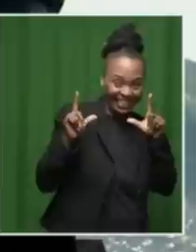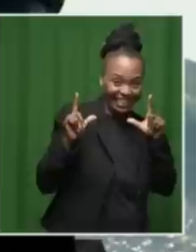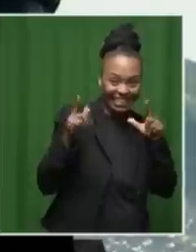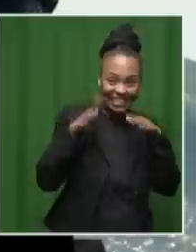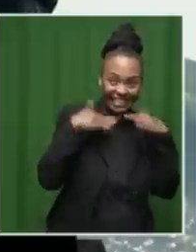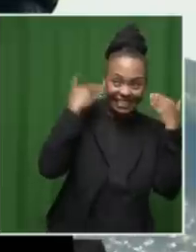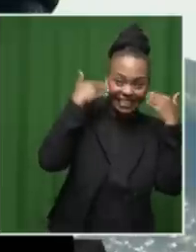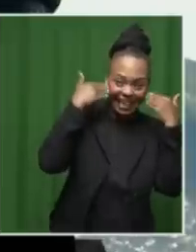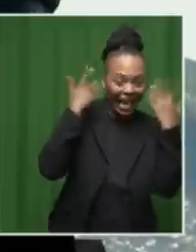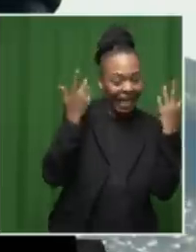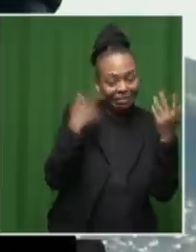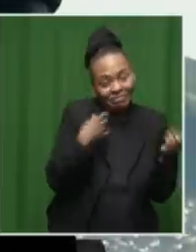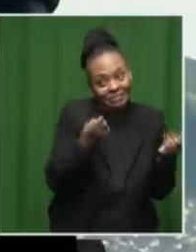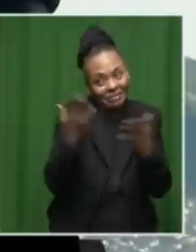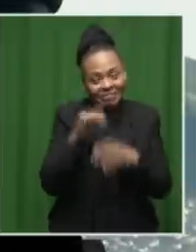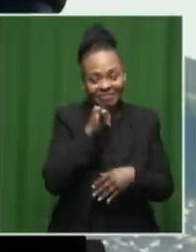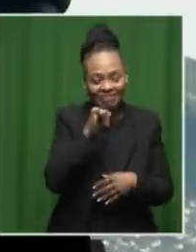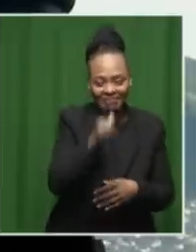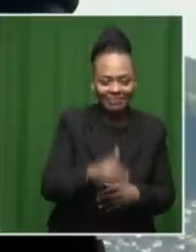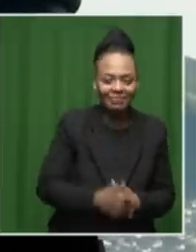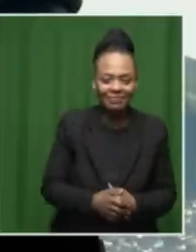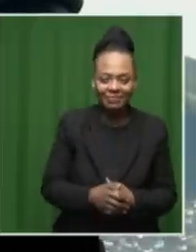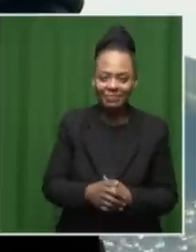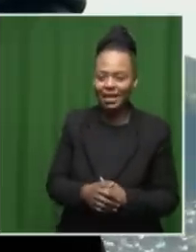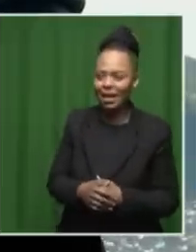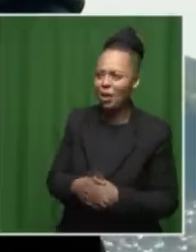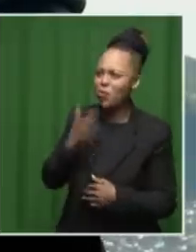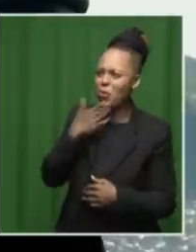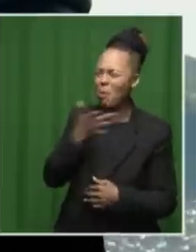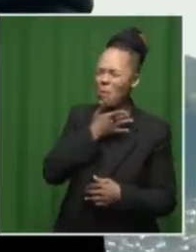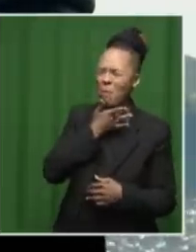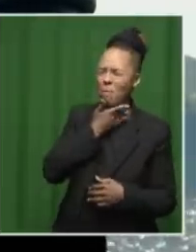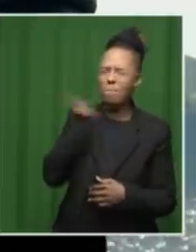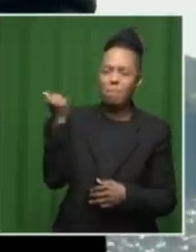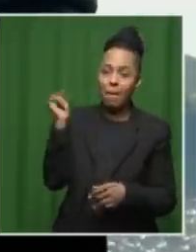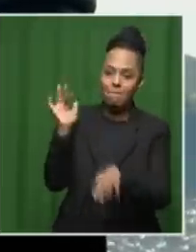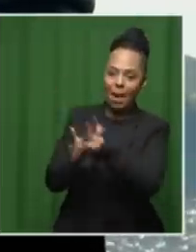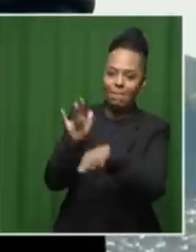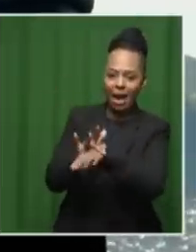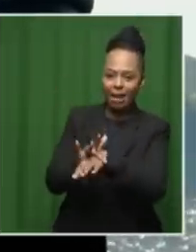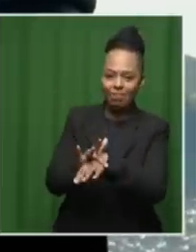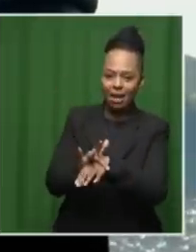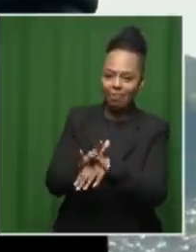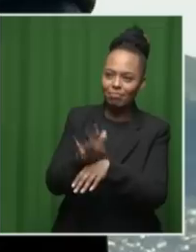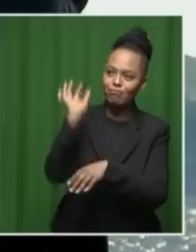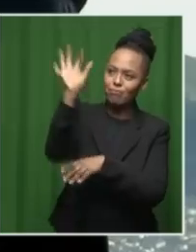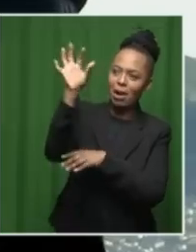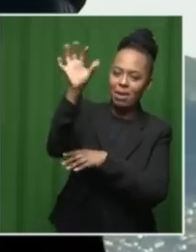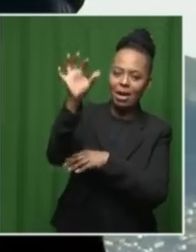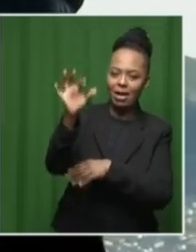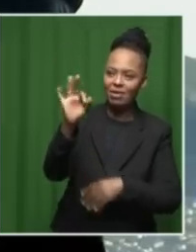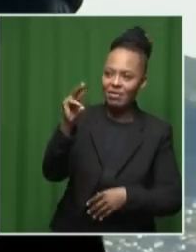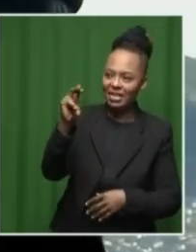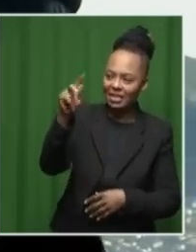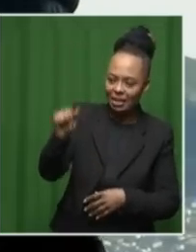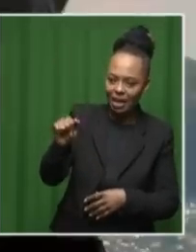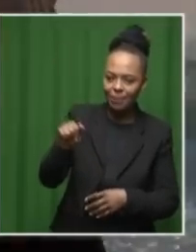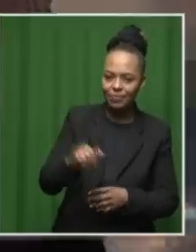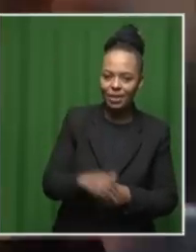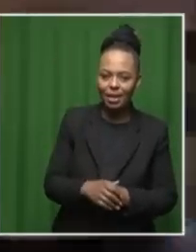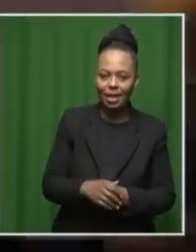give it my best for them. Play of the tournament for you. Ooh, for TNL? For the World Cup. Oh, no.